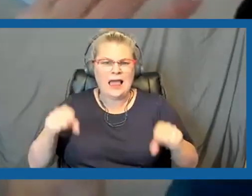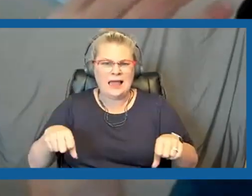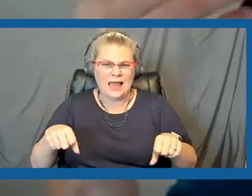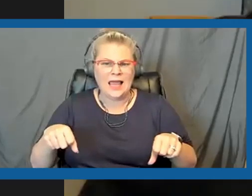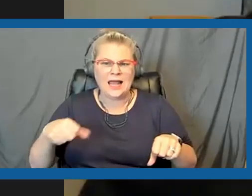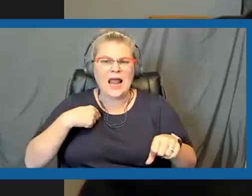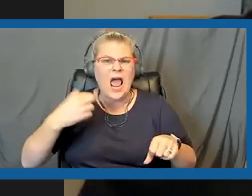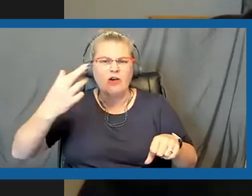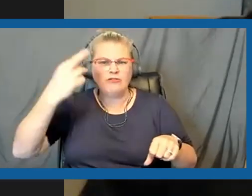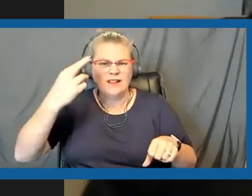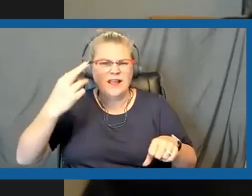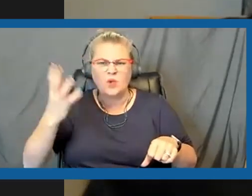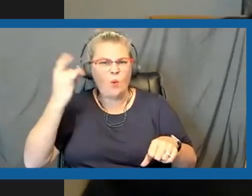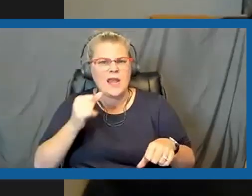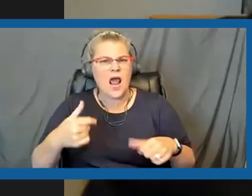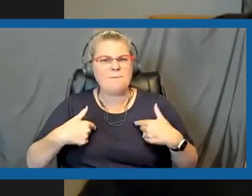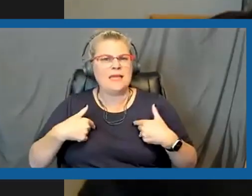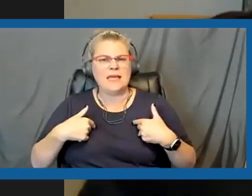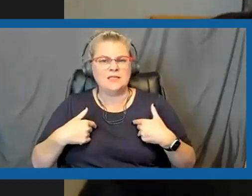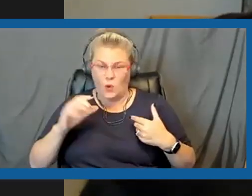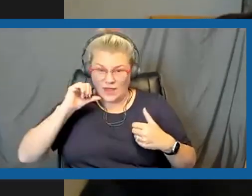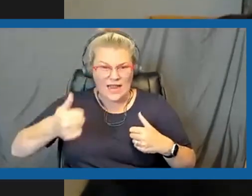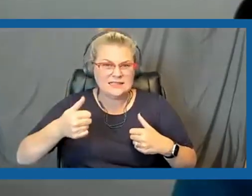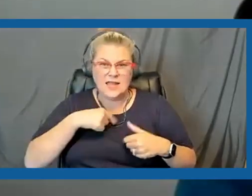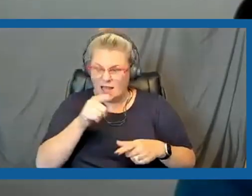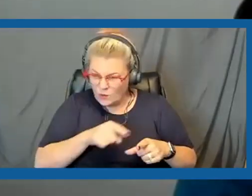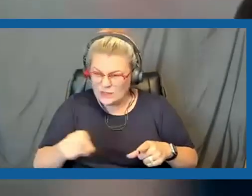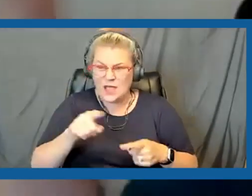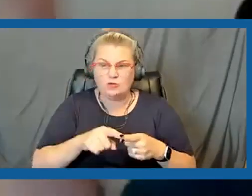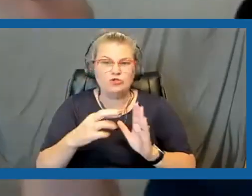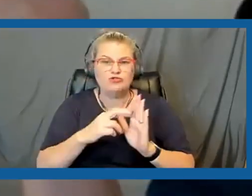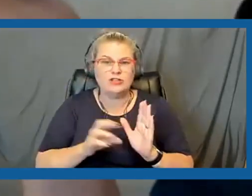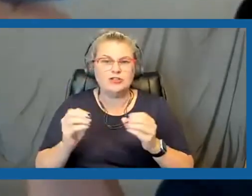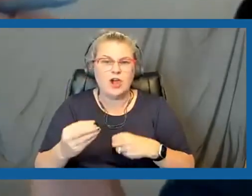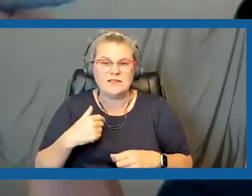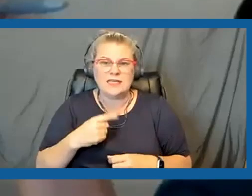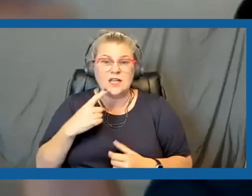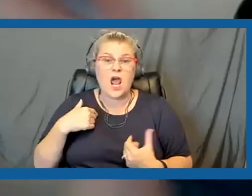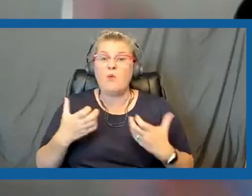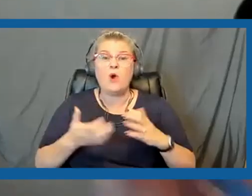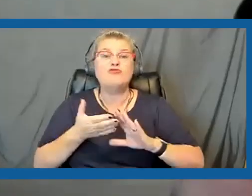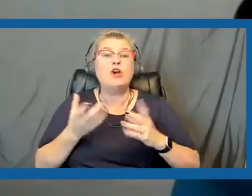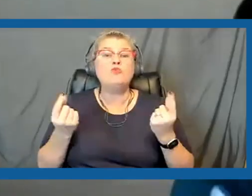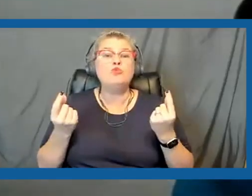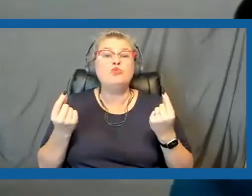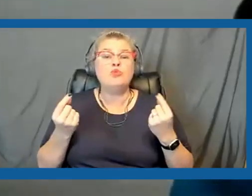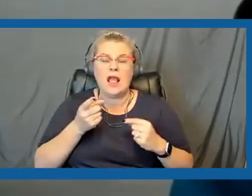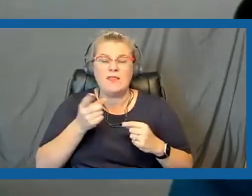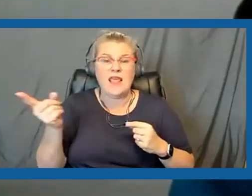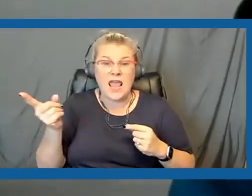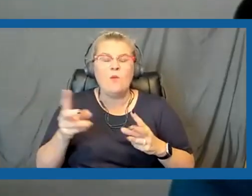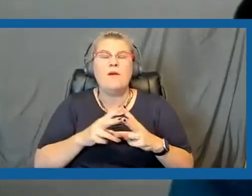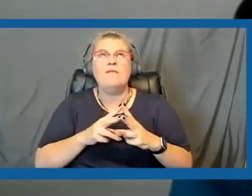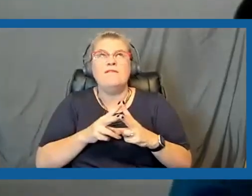Why not That's me? right. Yes. Very next day, I went down to Inyo County Registrar's office. I said, I want to run. What do I need to do? And they were so